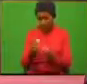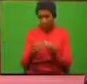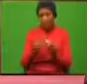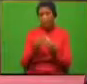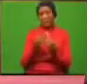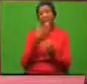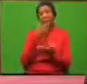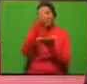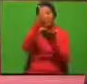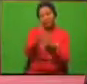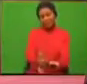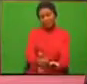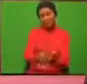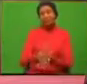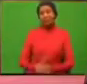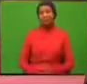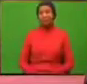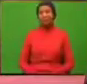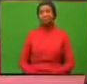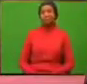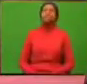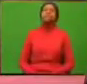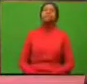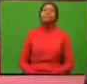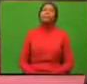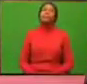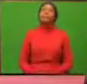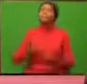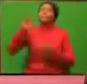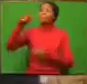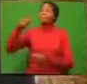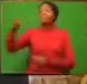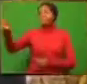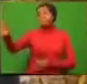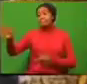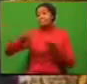seat? Yes, honorable member, what's your point of order?